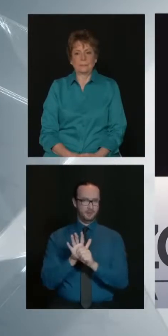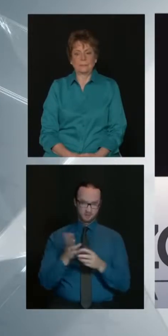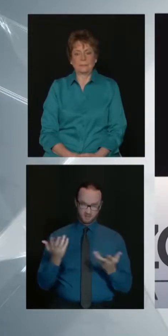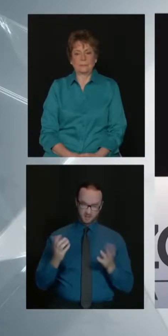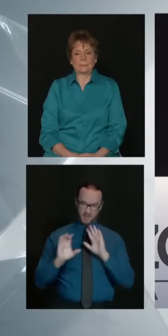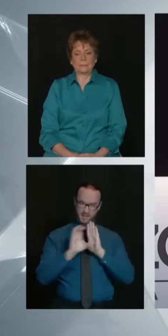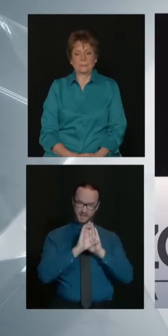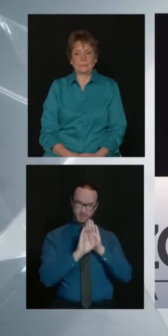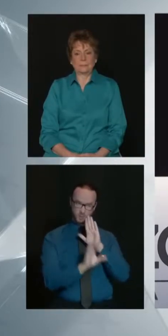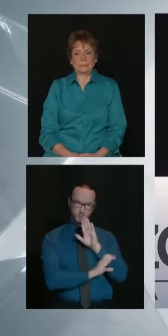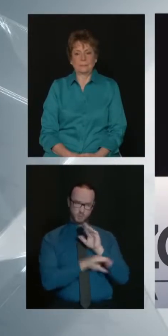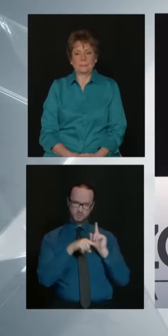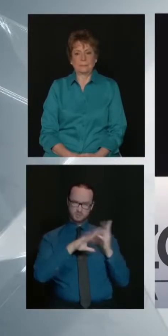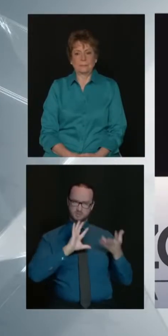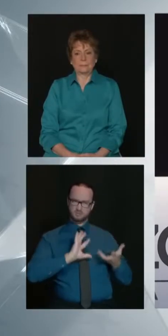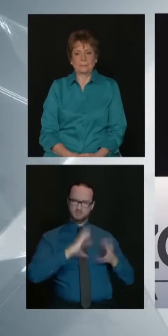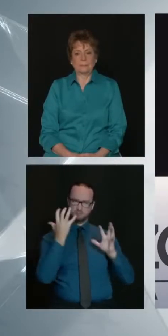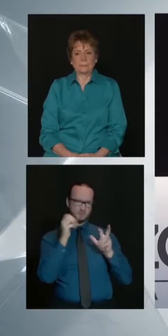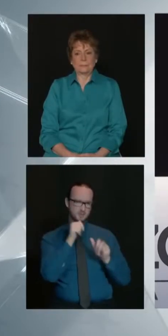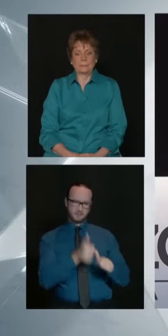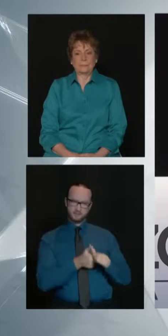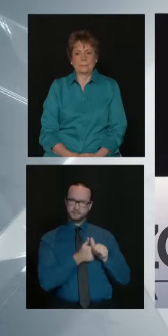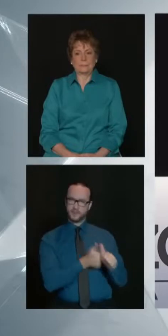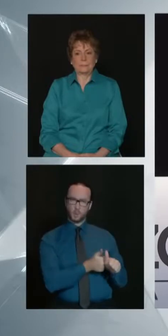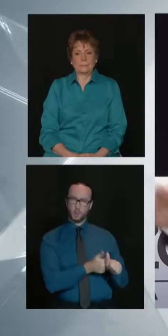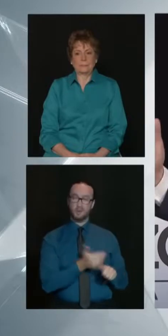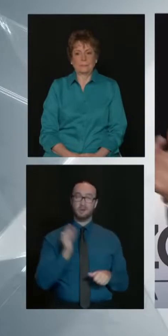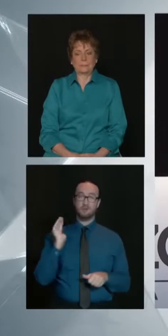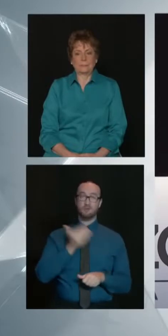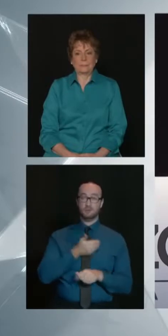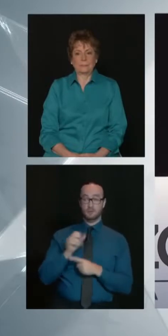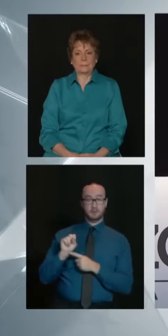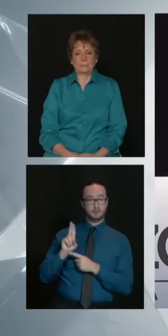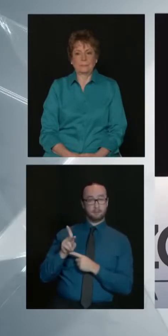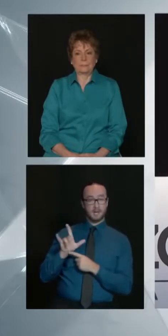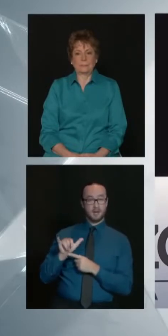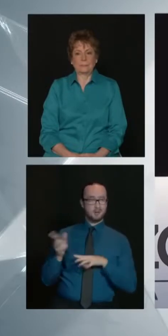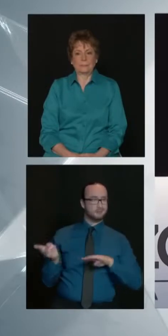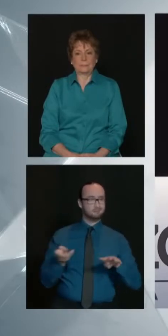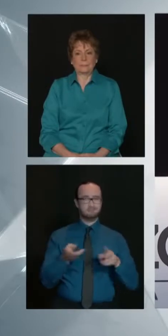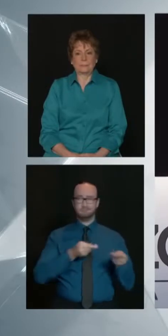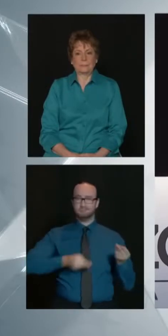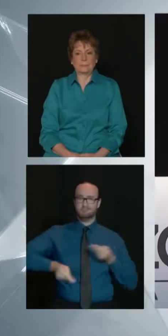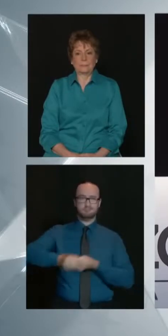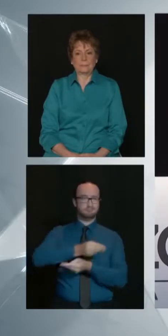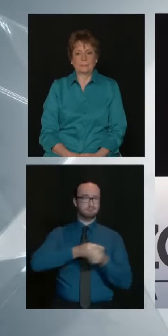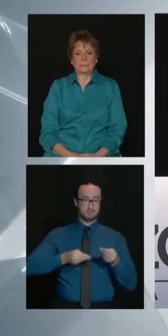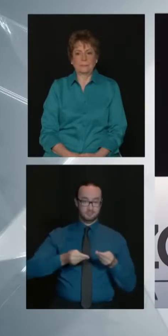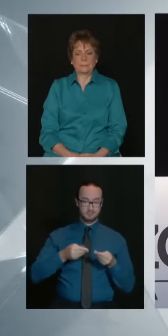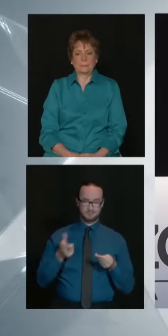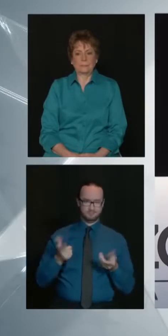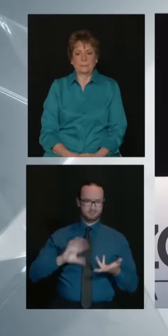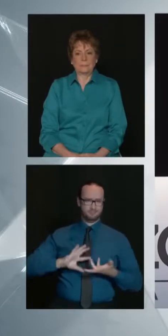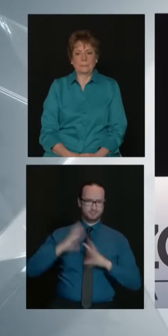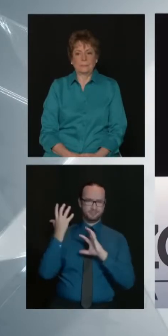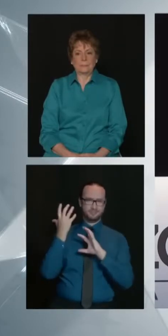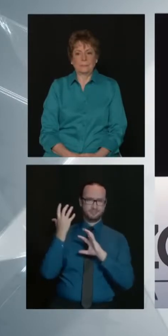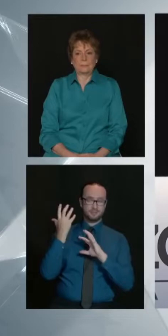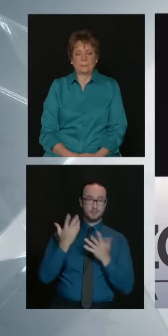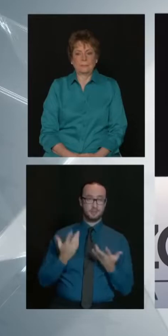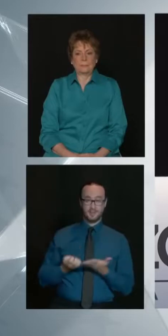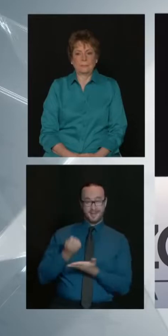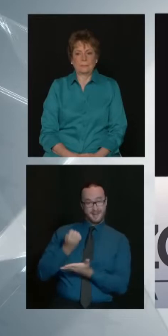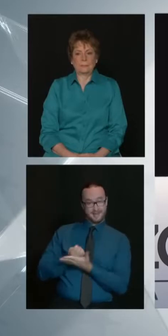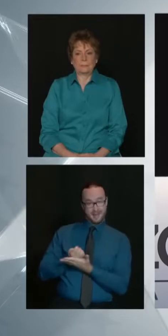number of goods. When you print more money and throw it in the economy and you reduce the supply of goods, what you get is out